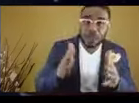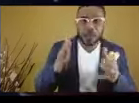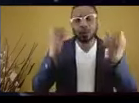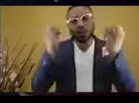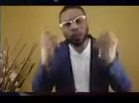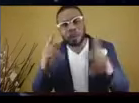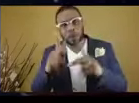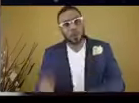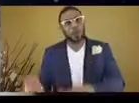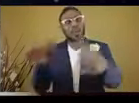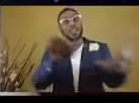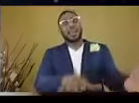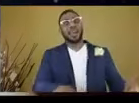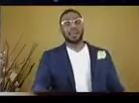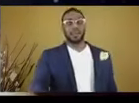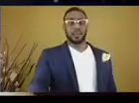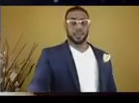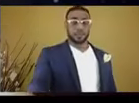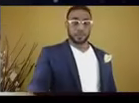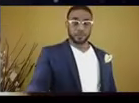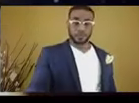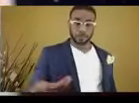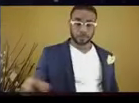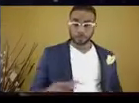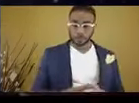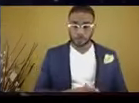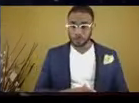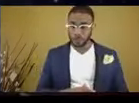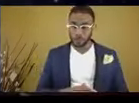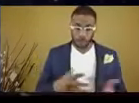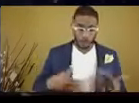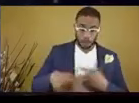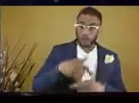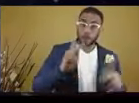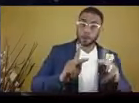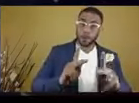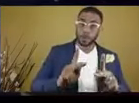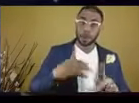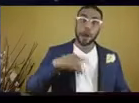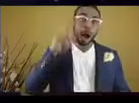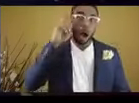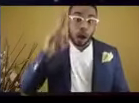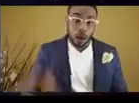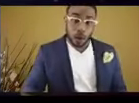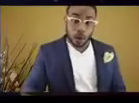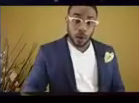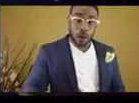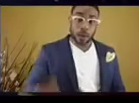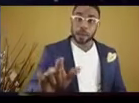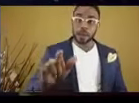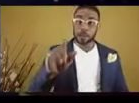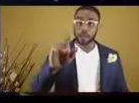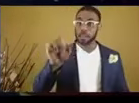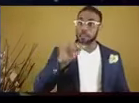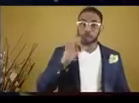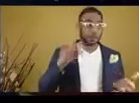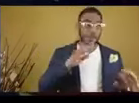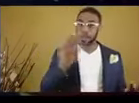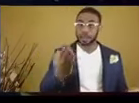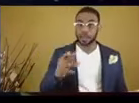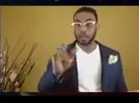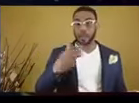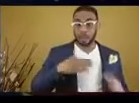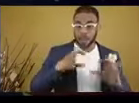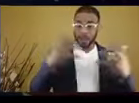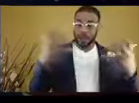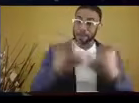to die, and amongst those people was my uncle. He should still be here. My